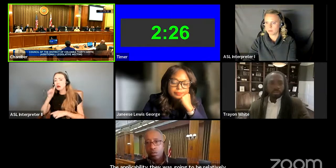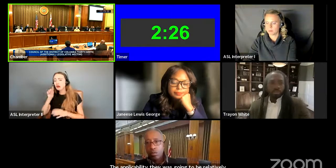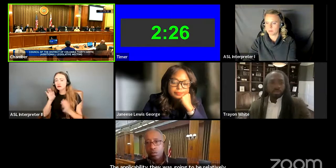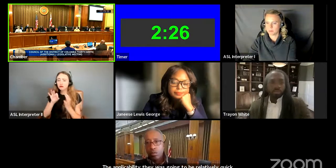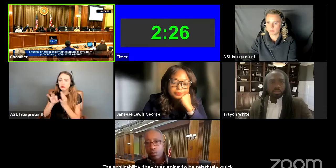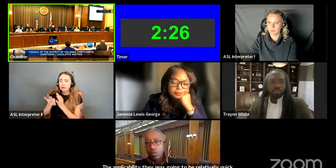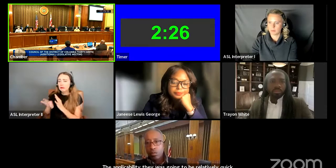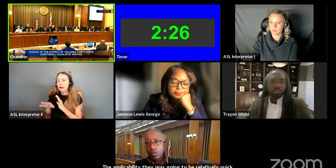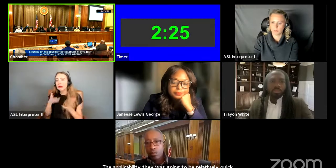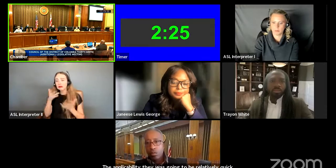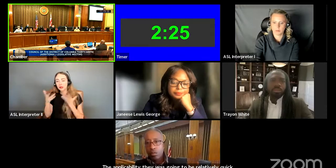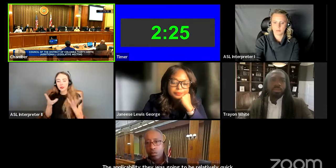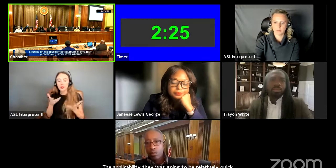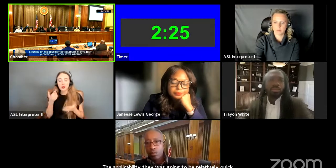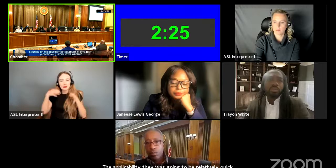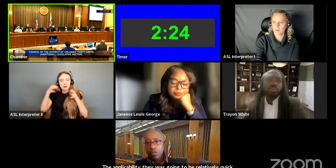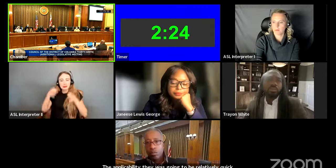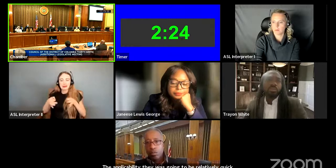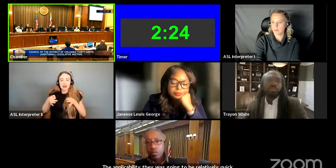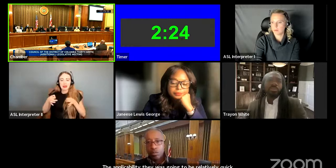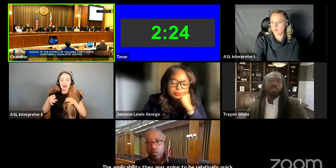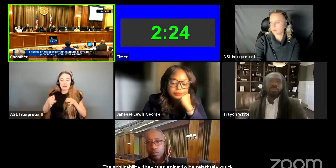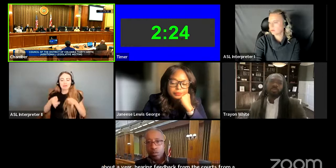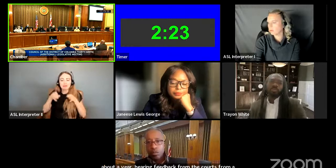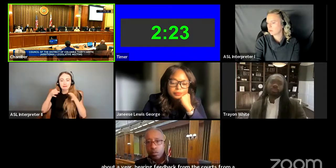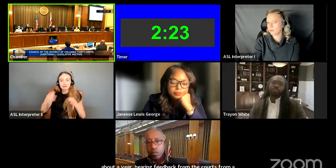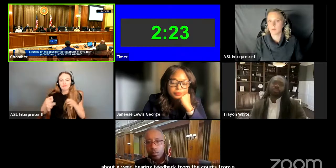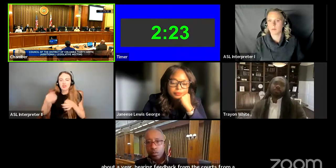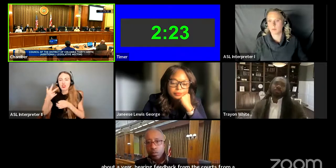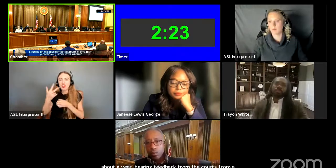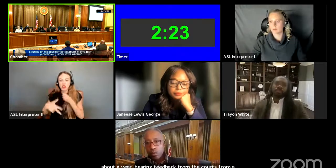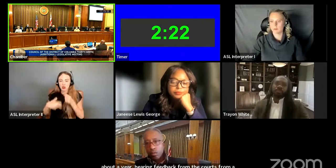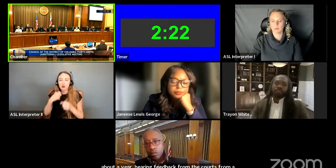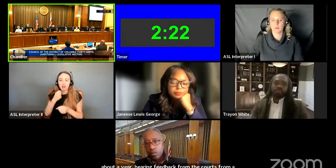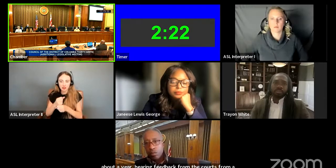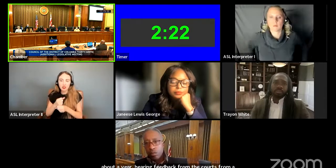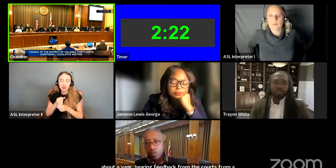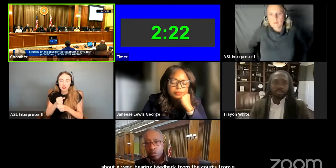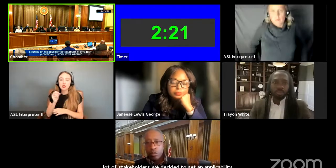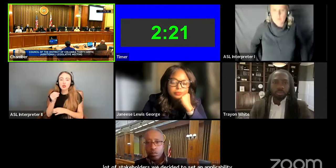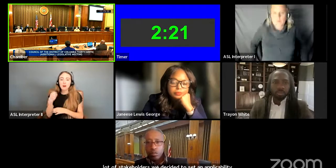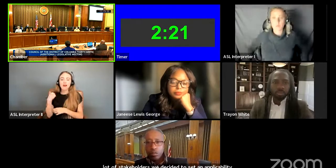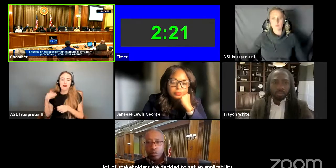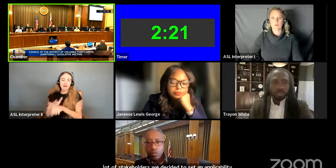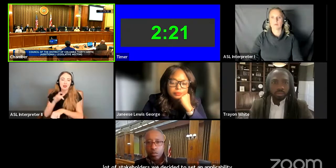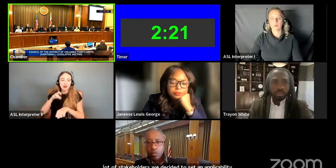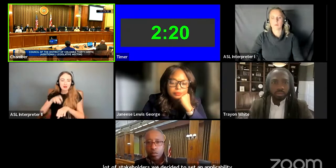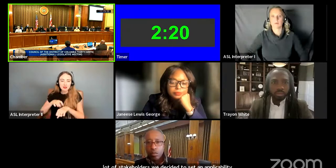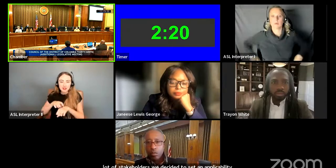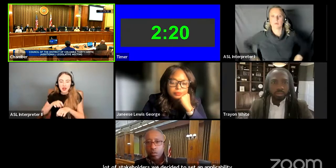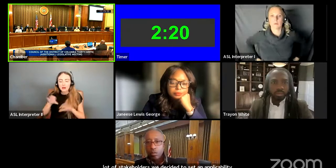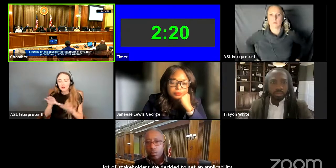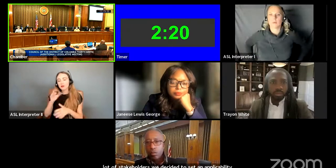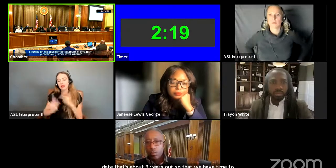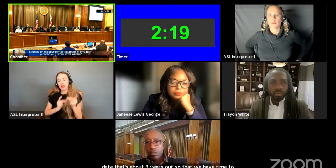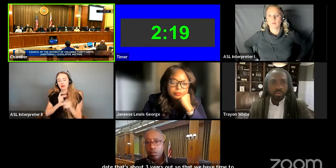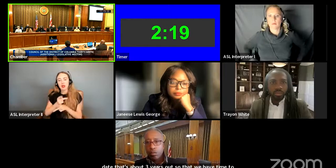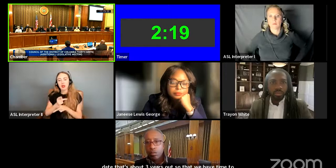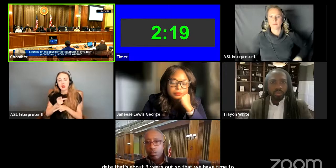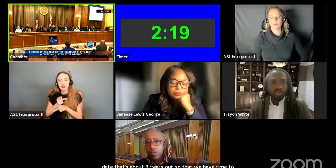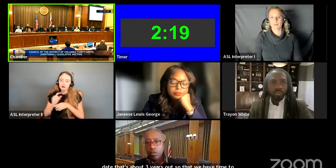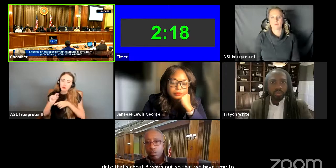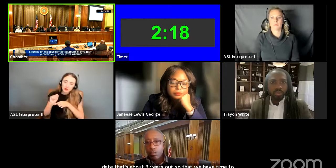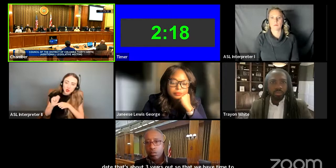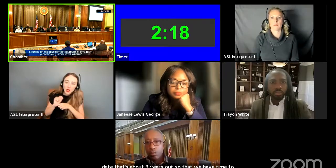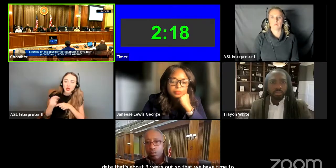lot of stakeholders, we decided to set an applicability date that's about 3 years out so that we have time to be able to do the type of